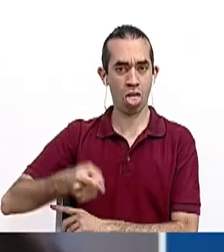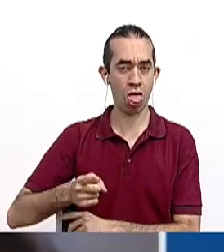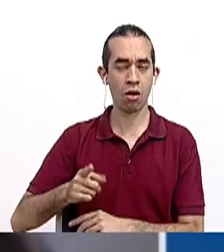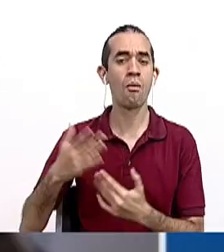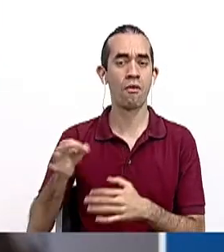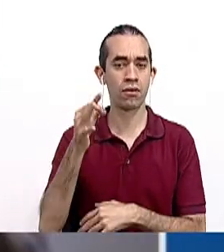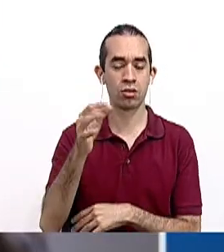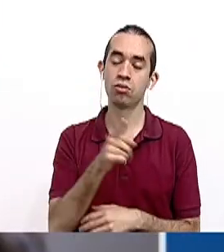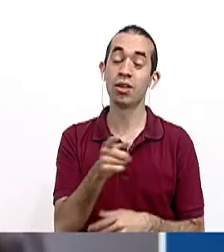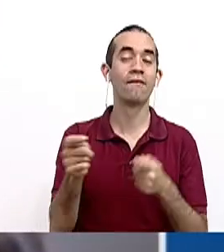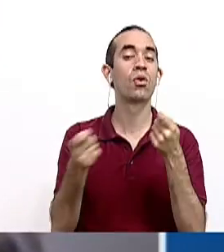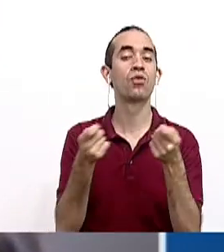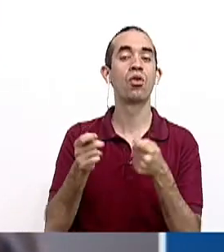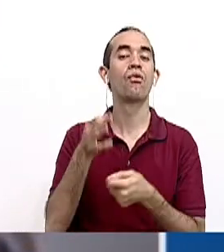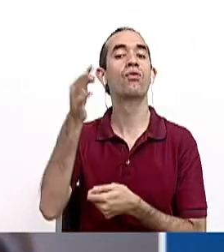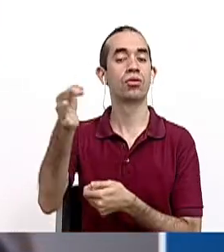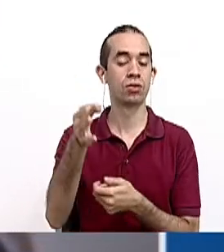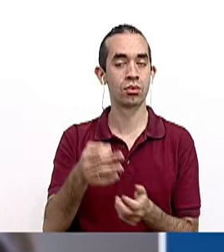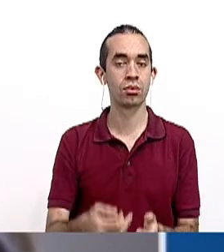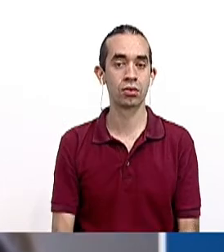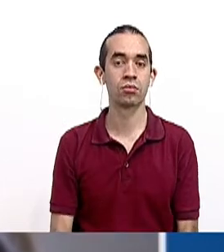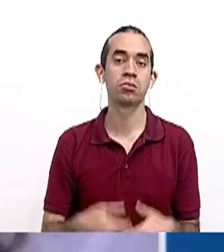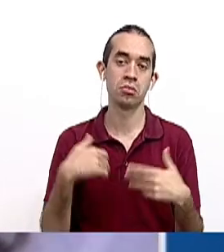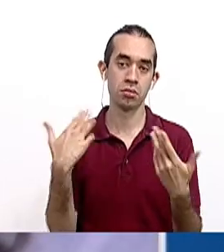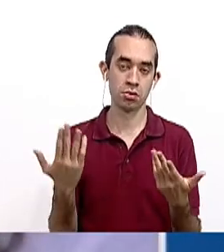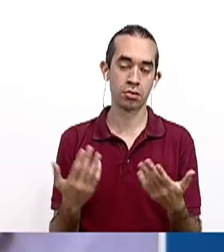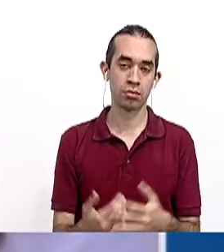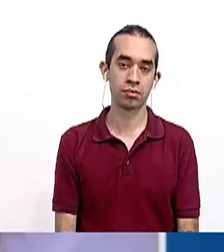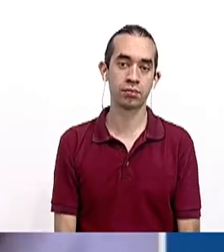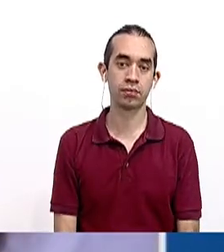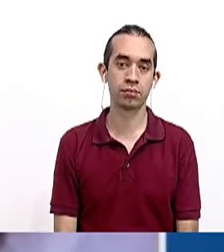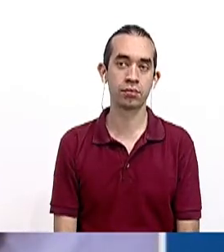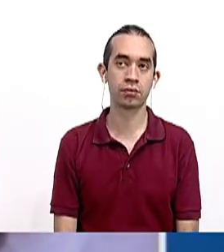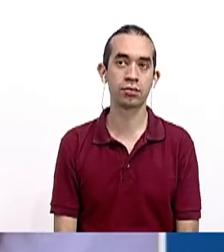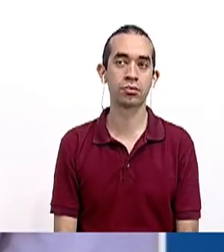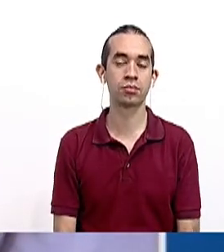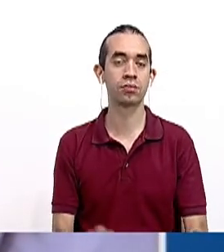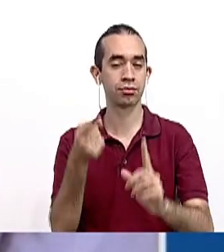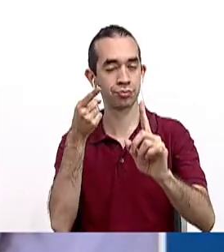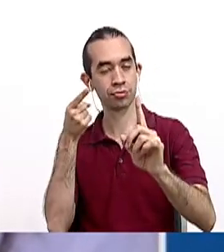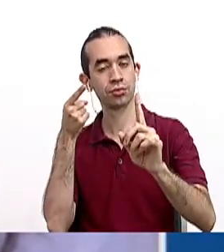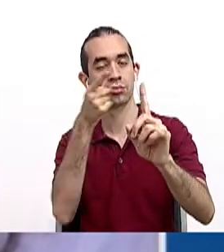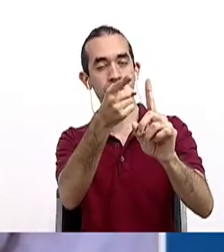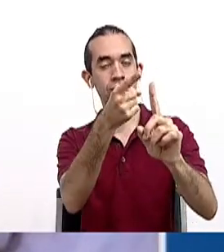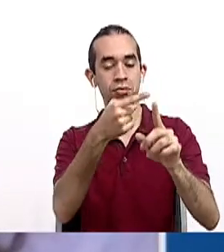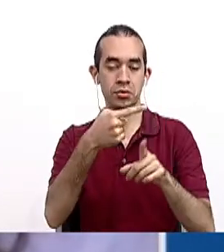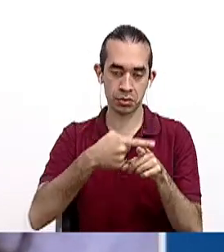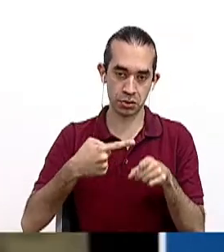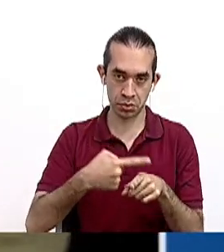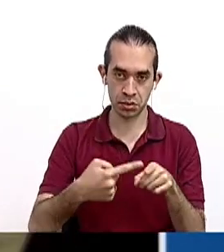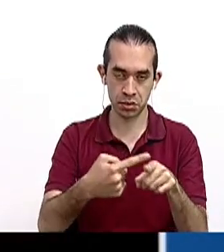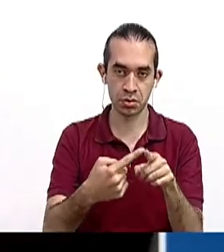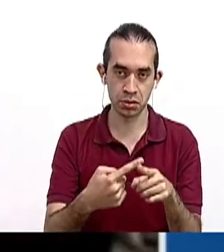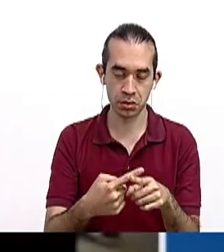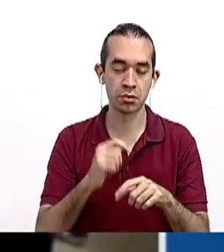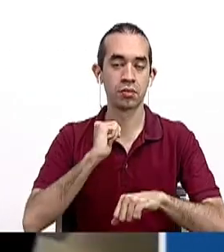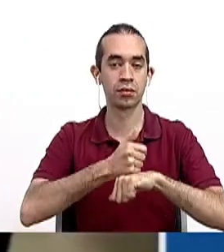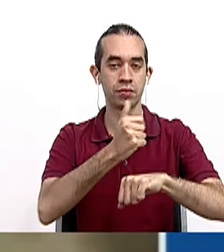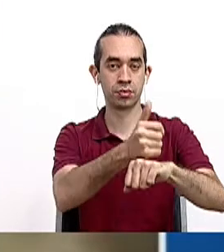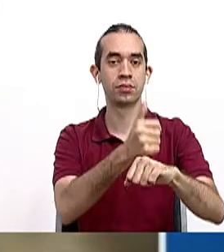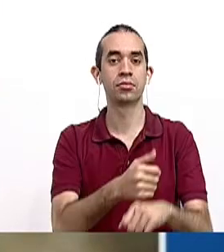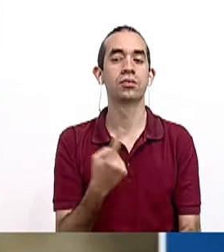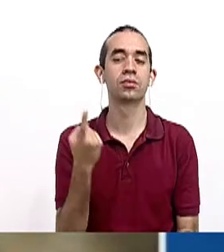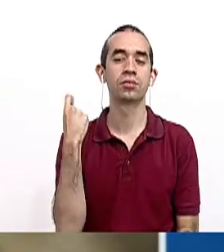of your destiny. So set lofty goals with intermediate goals along the way. Recently, the